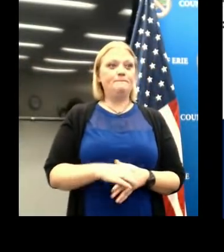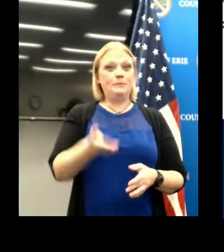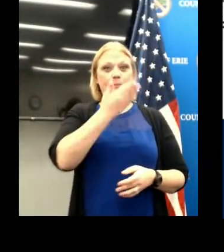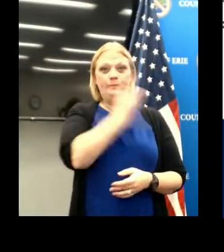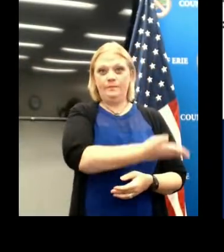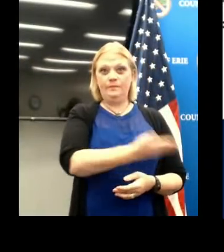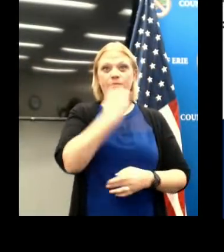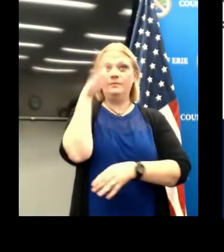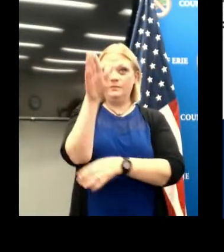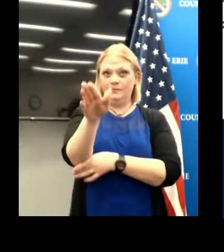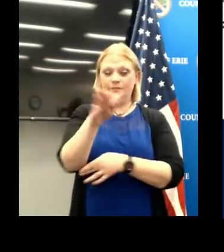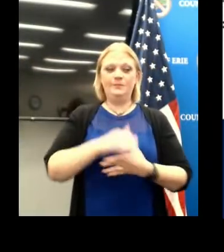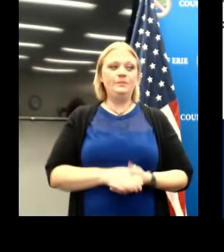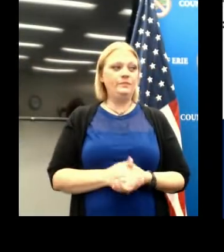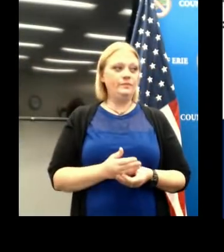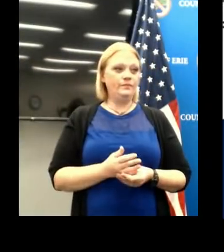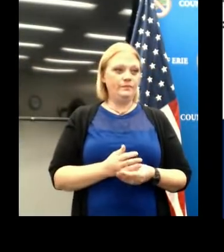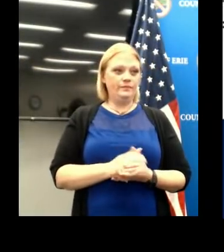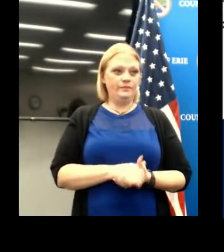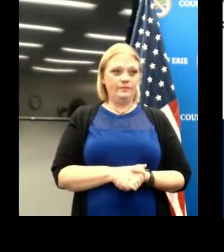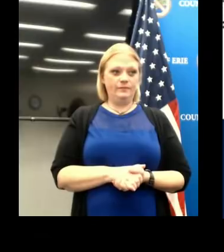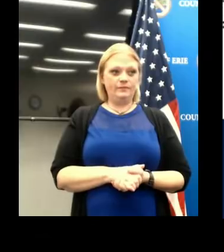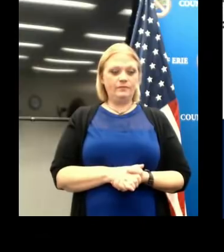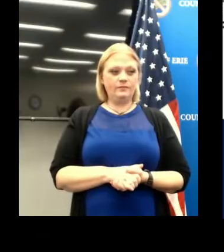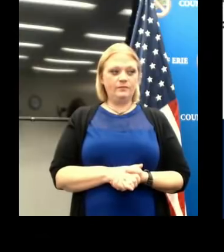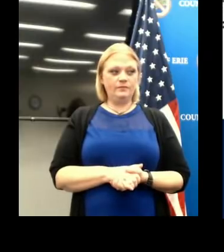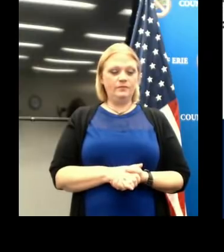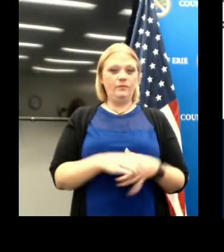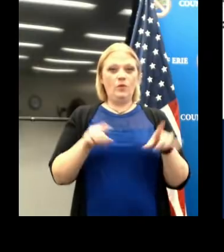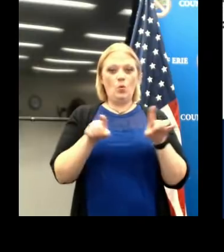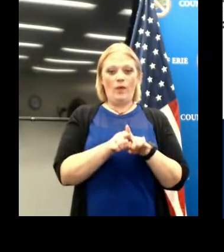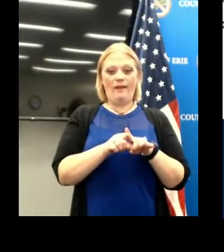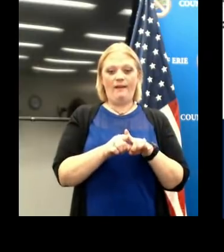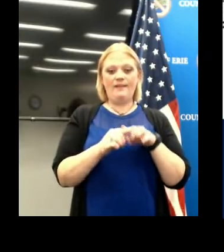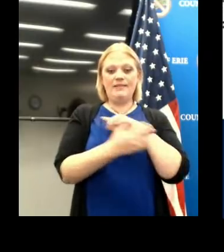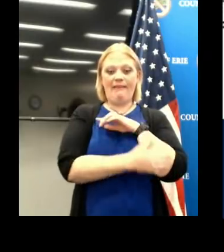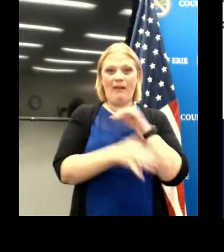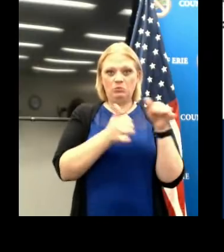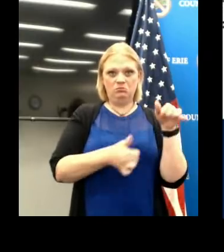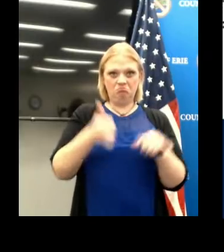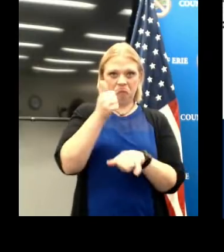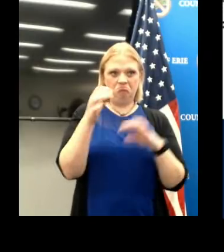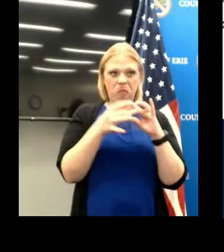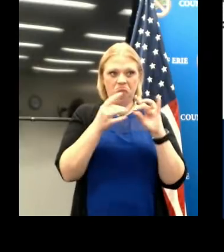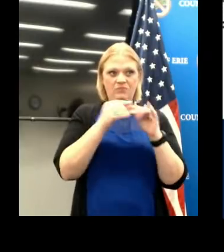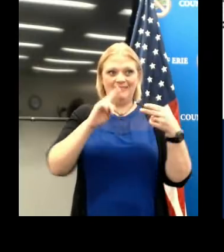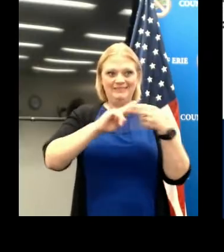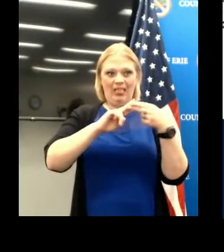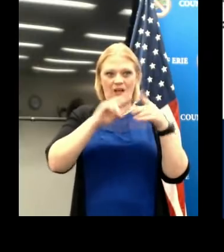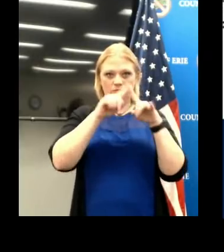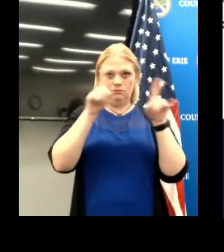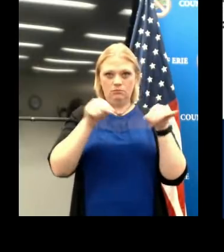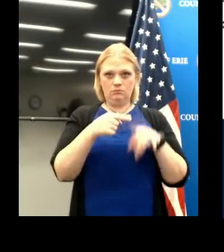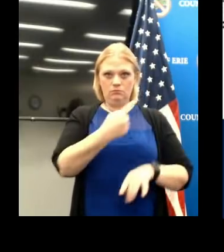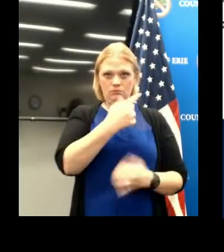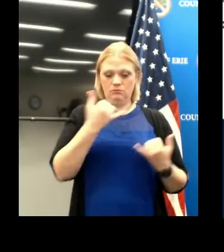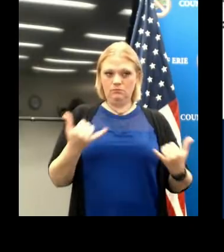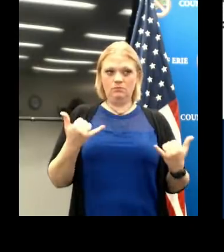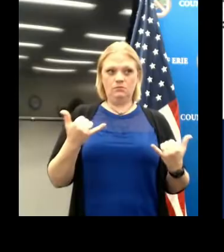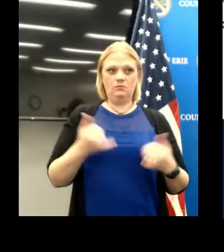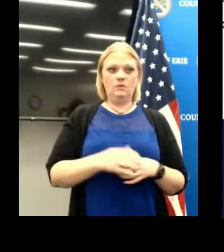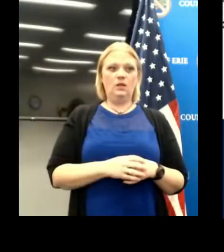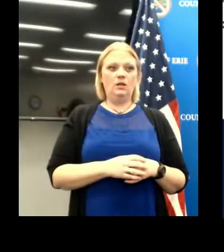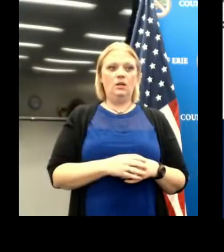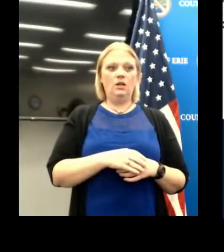Thank you. Good afternoon. So as the county executive mentioned, the slide that we have up right now is a